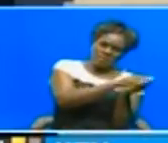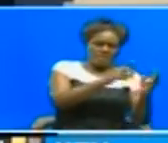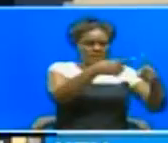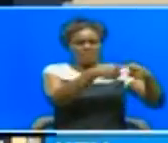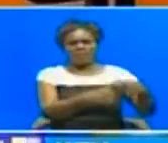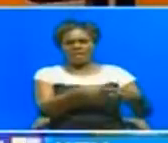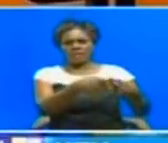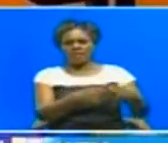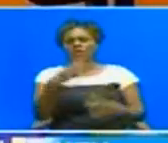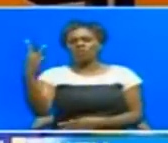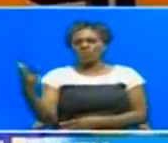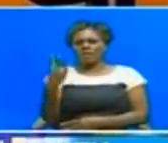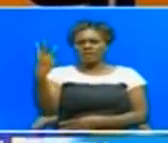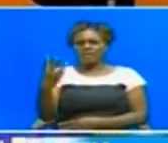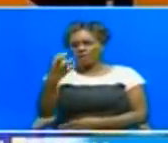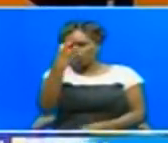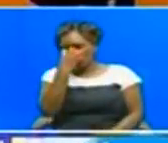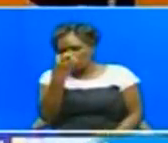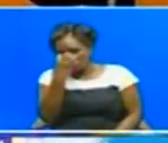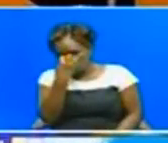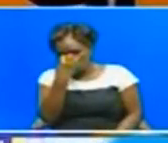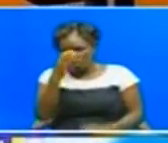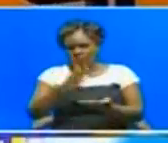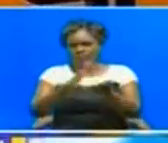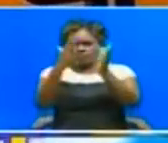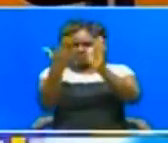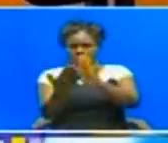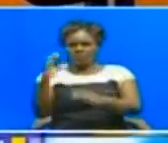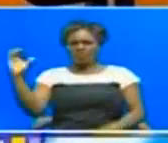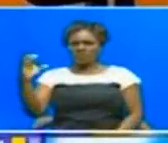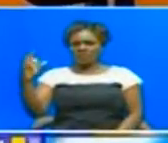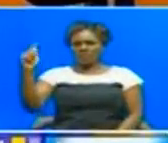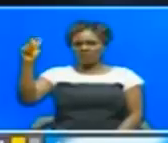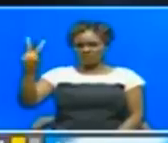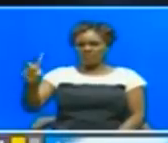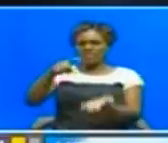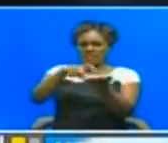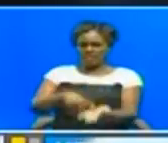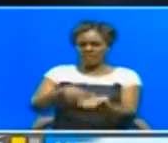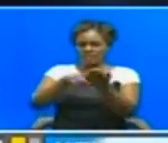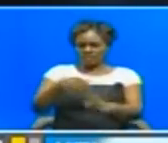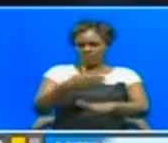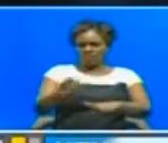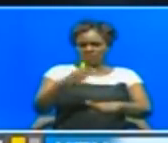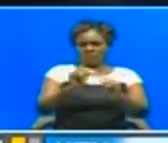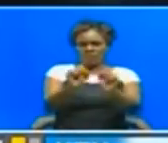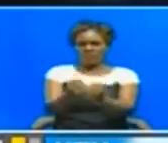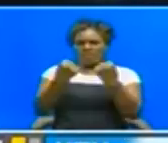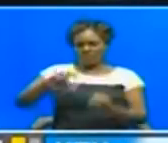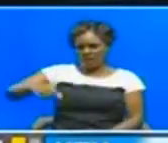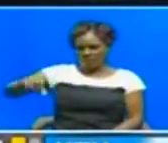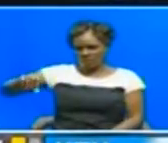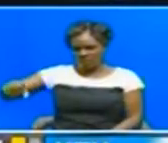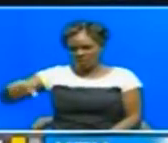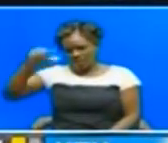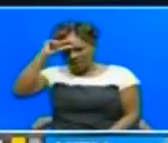equipment. On Wednesday, Deputy President William Ruto, while appearing on Citizen TV, insisted that leasing would save the county government's